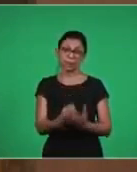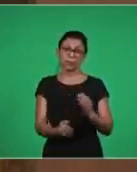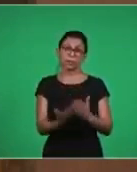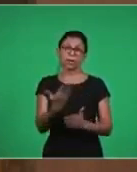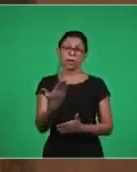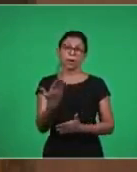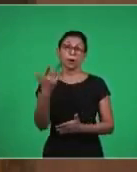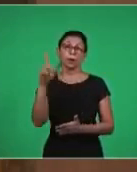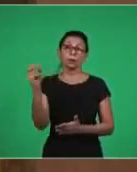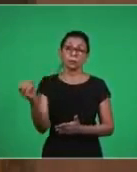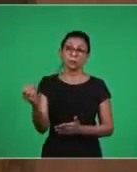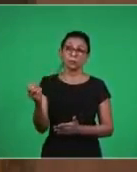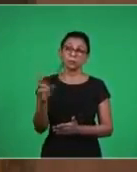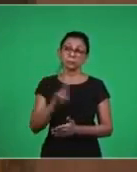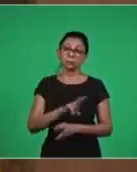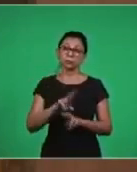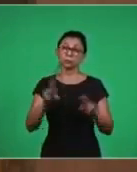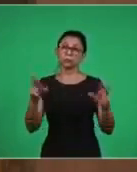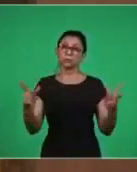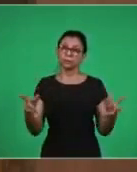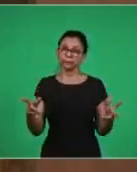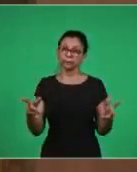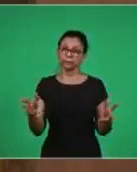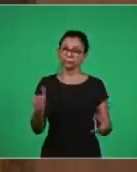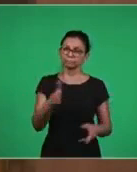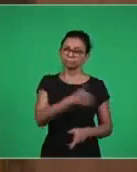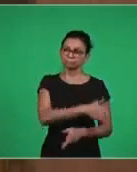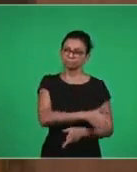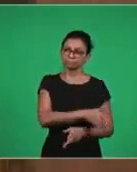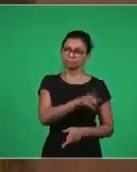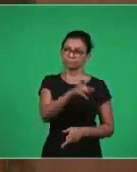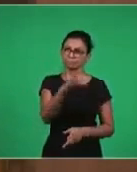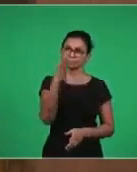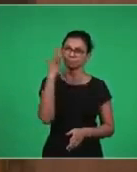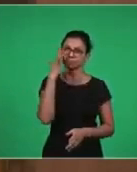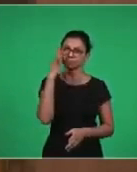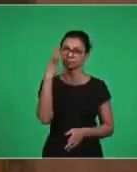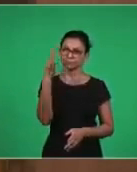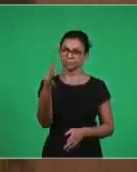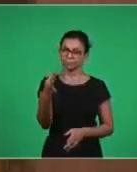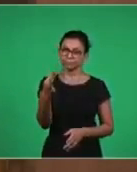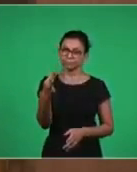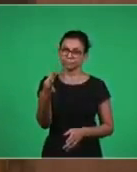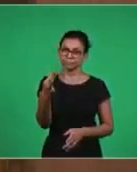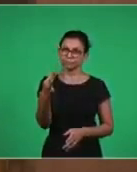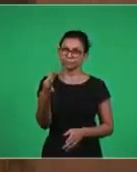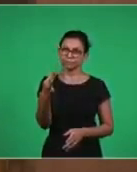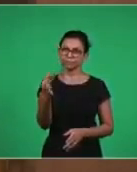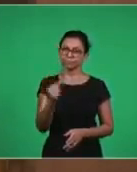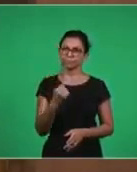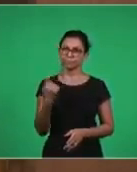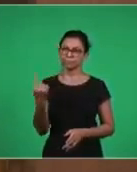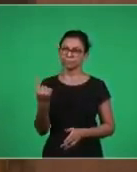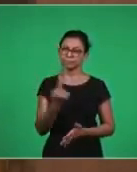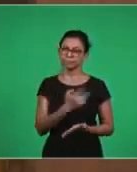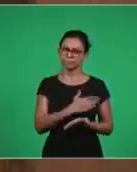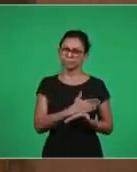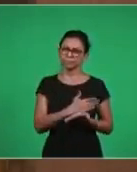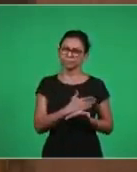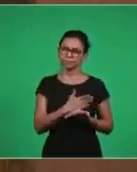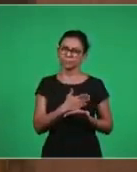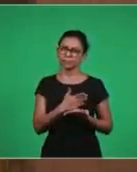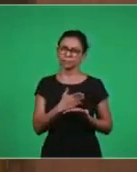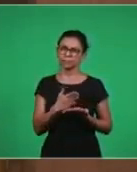new religion based on the Bible. And this is the letter for us. And we are beginning to enter